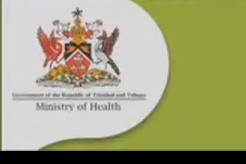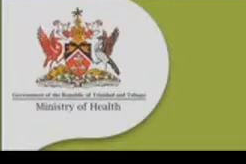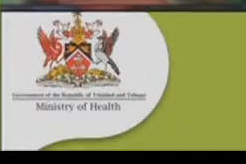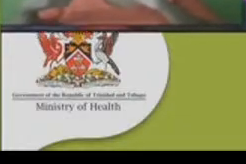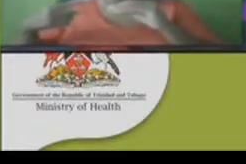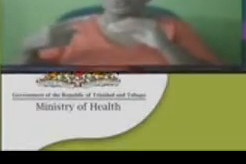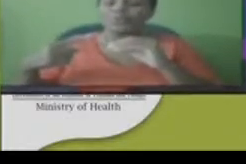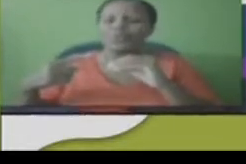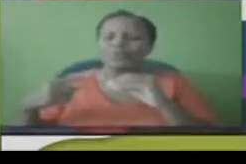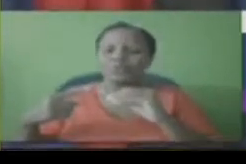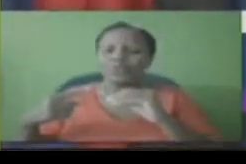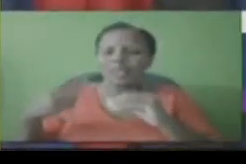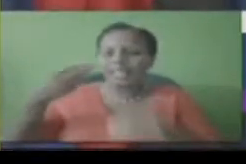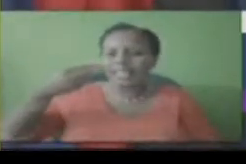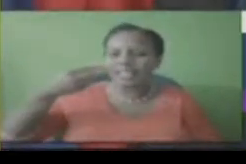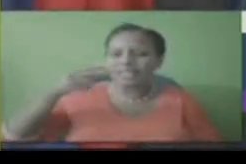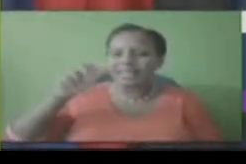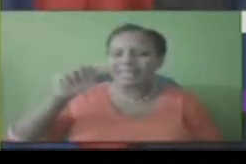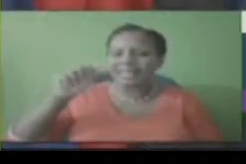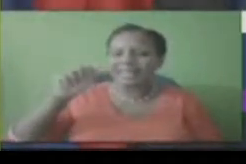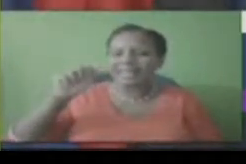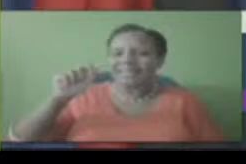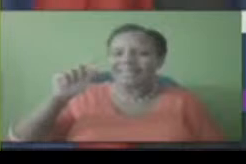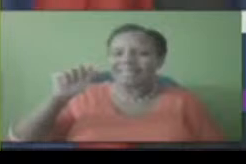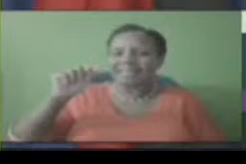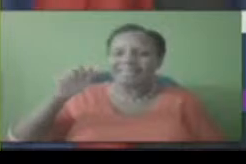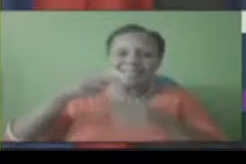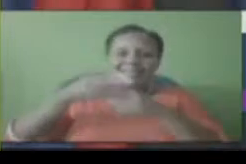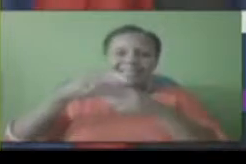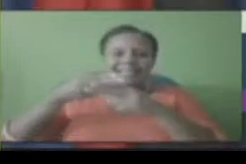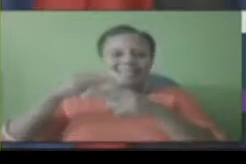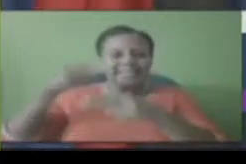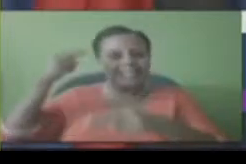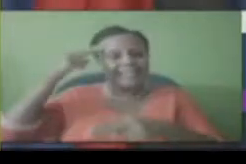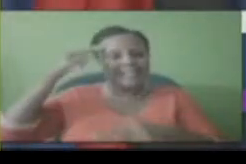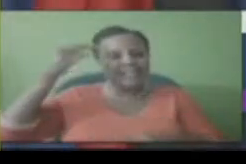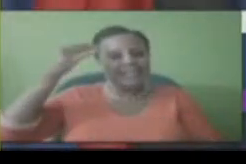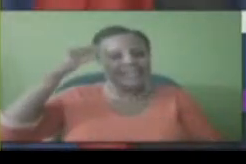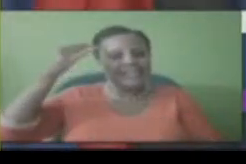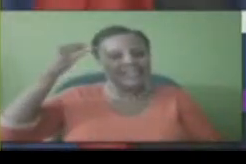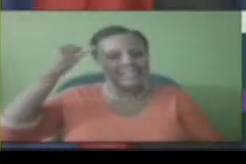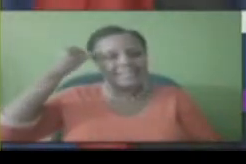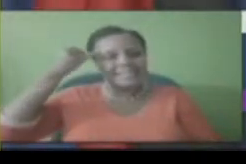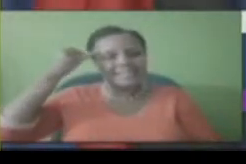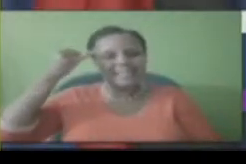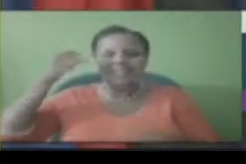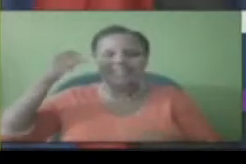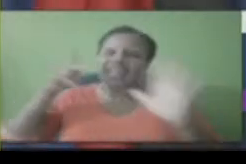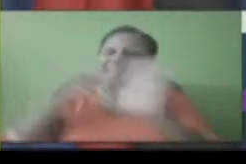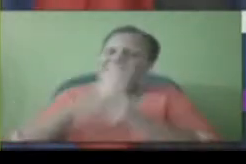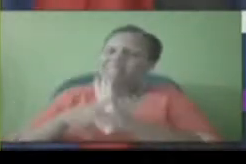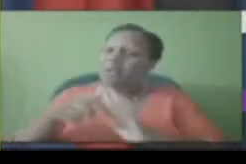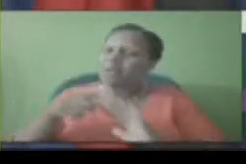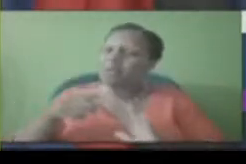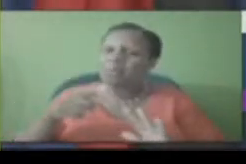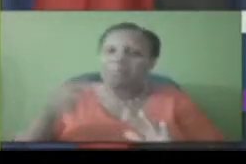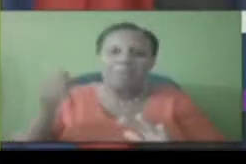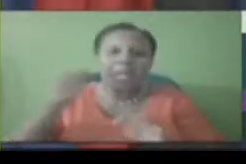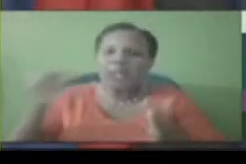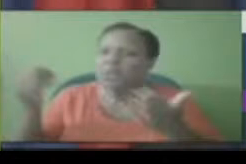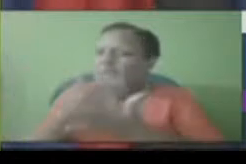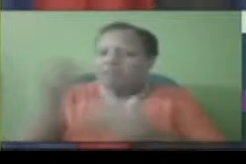No, we have not had any new information or any additional